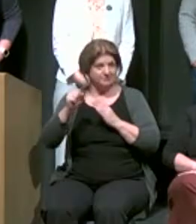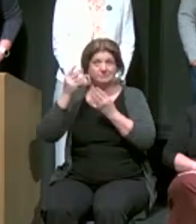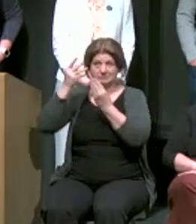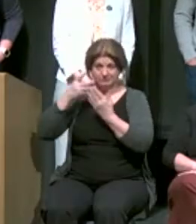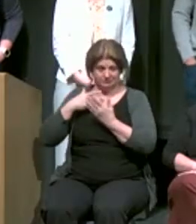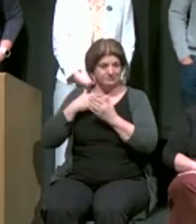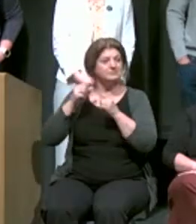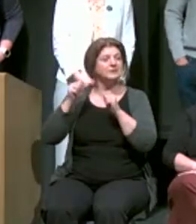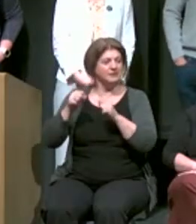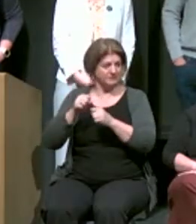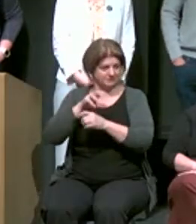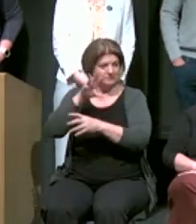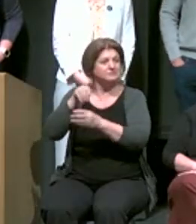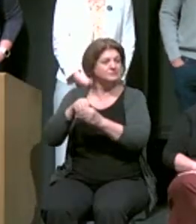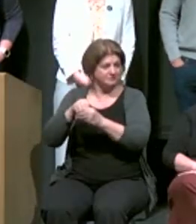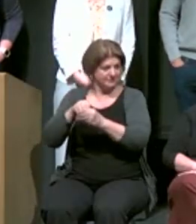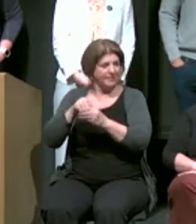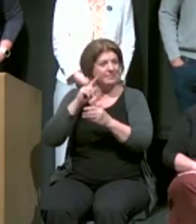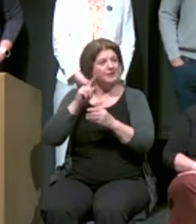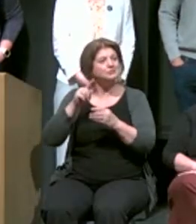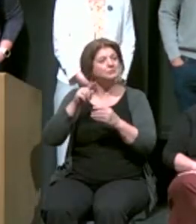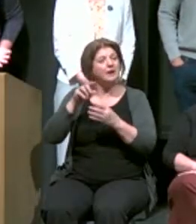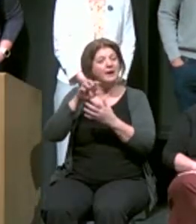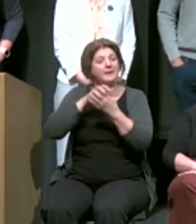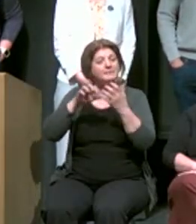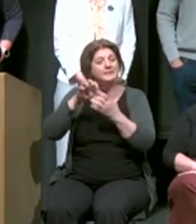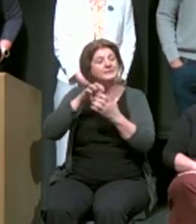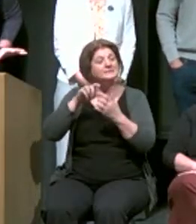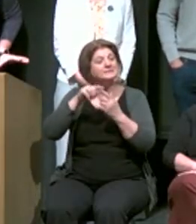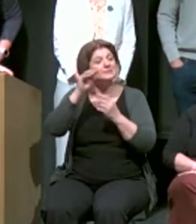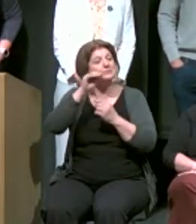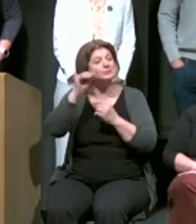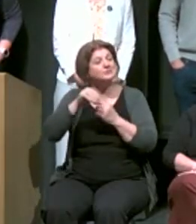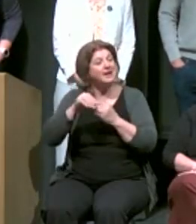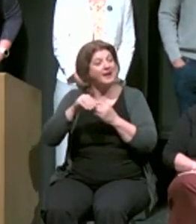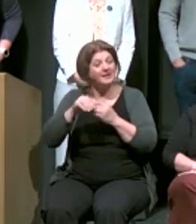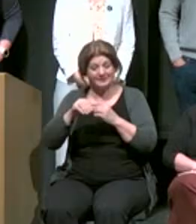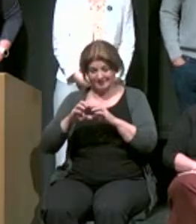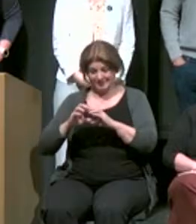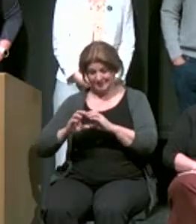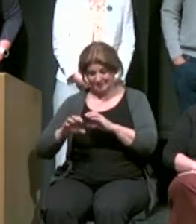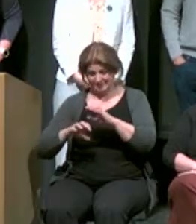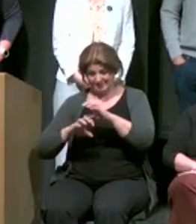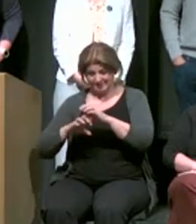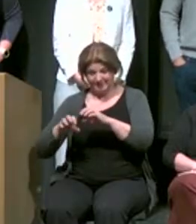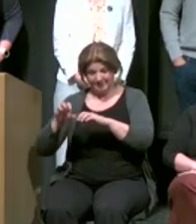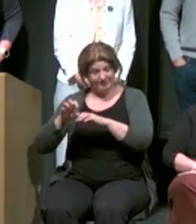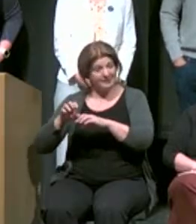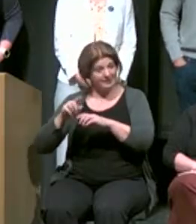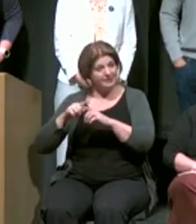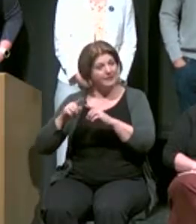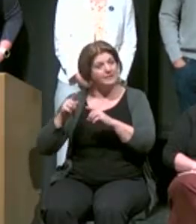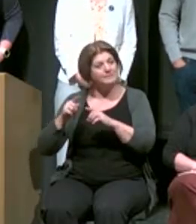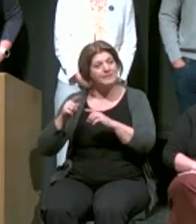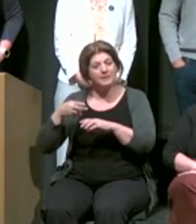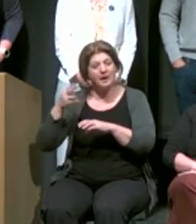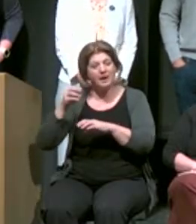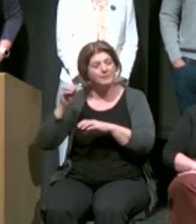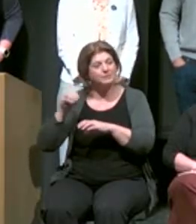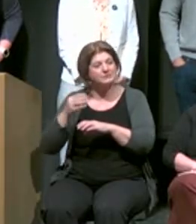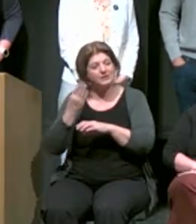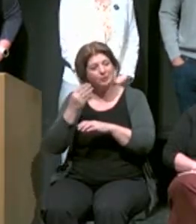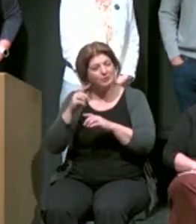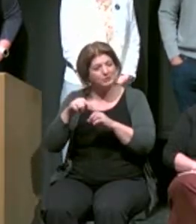that's why the percentage that we're mixing in, those lower layers of these landforms might end up having a higher percentage,